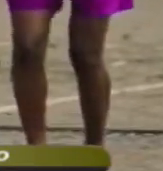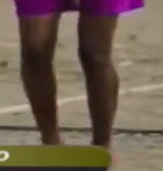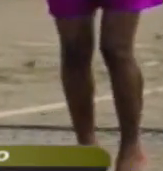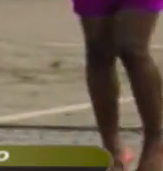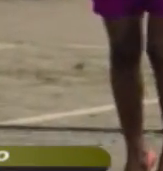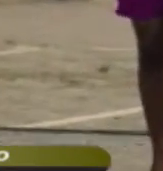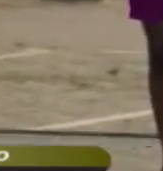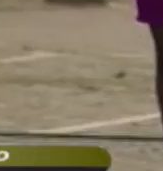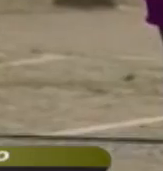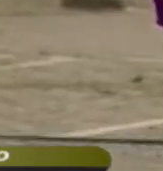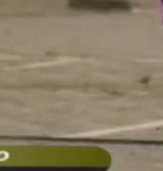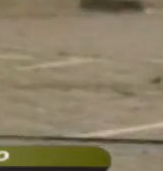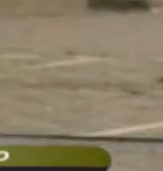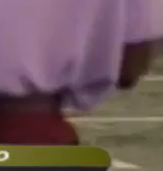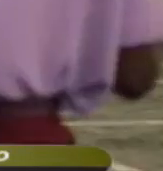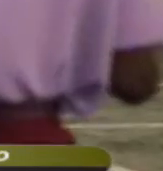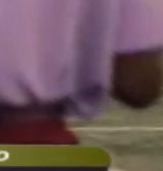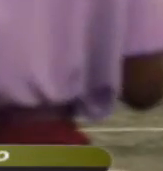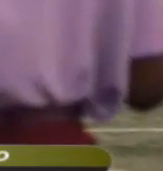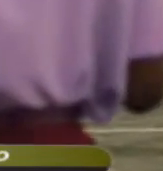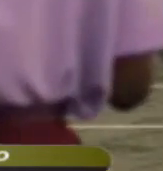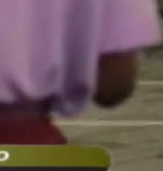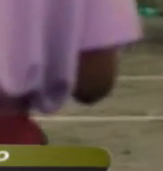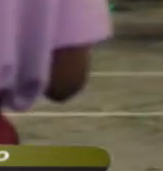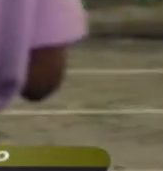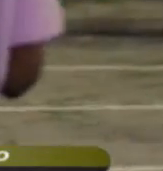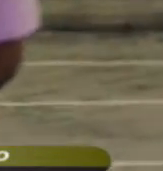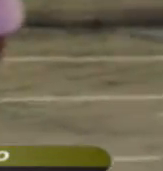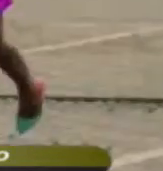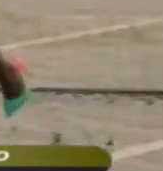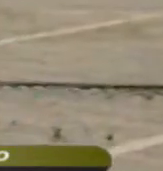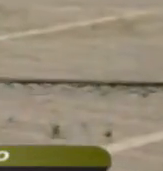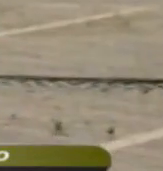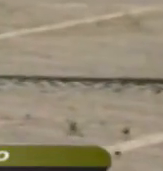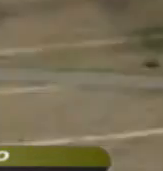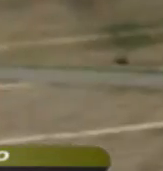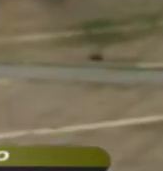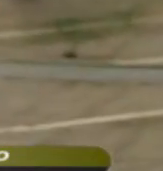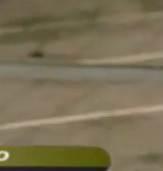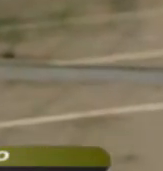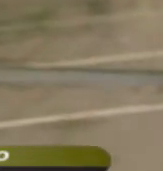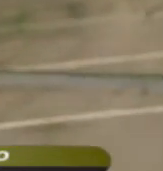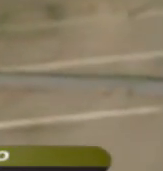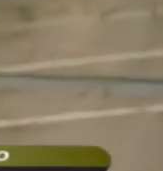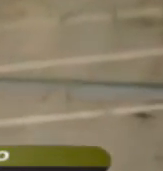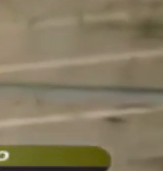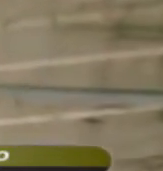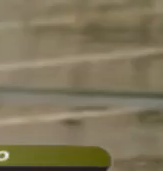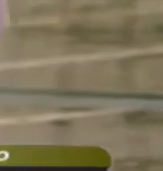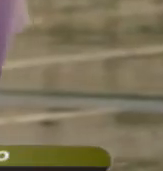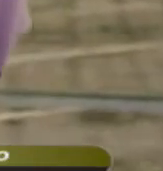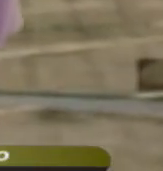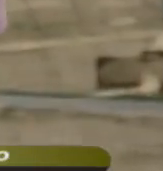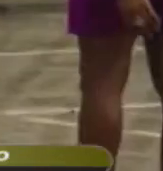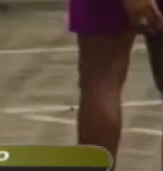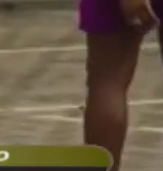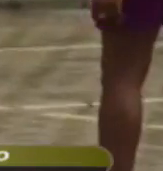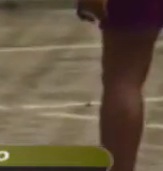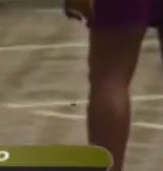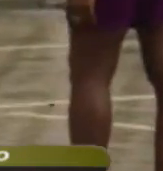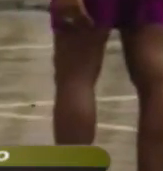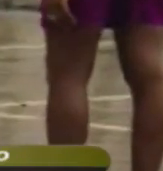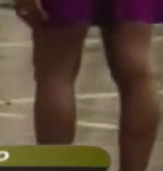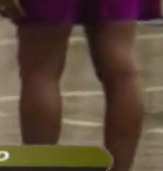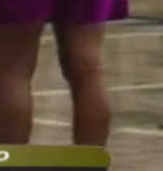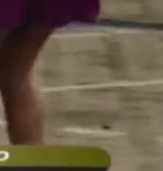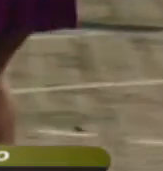I don't really know you that well. We can go there if I want to, but me, I don't know